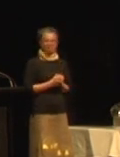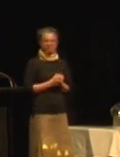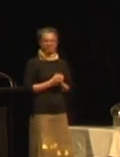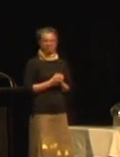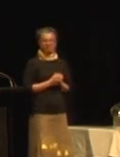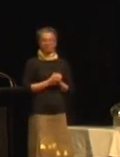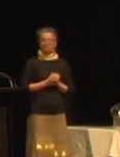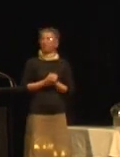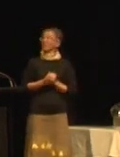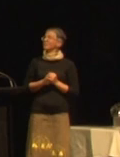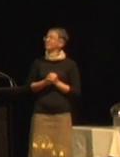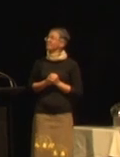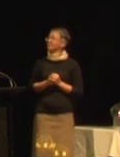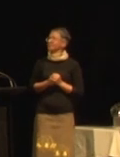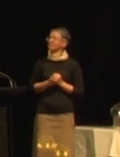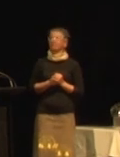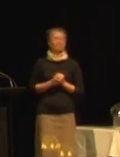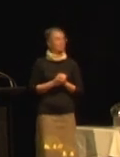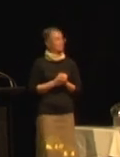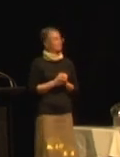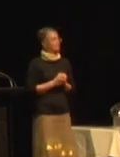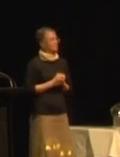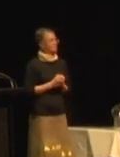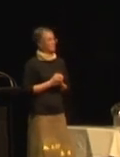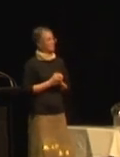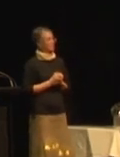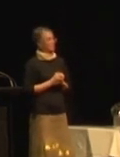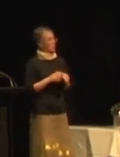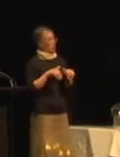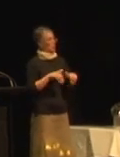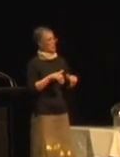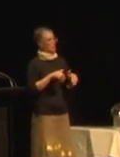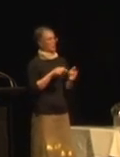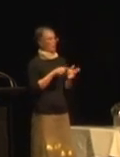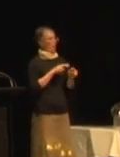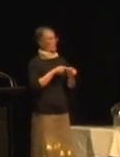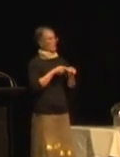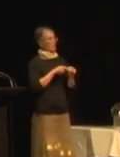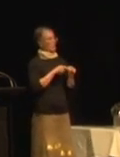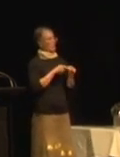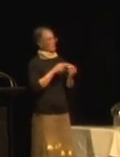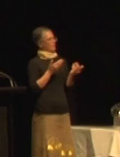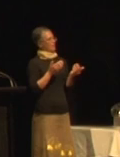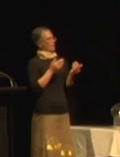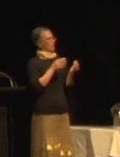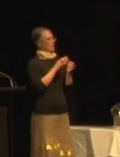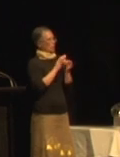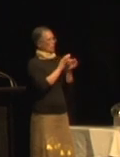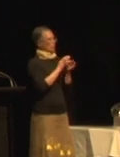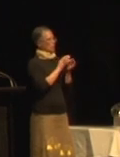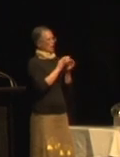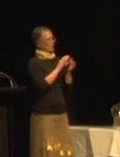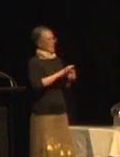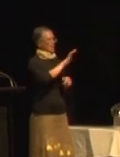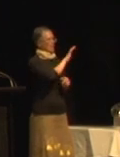UN Live, the Museum for the United Nations, UN Live, with that as a backdrop. We have a mission to connect